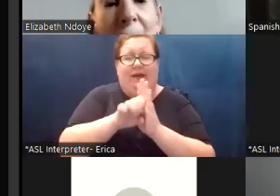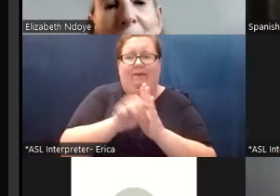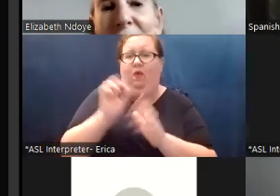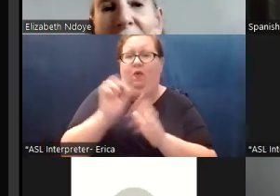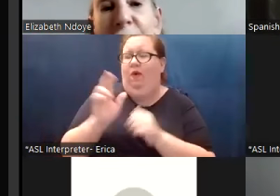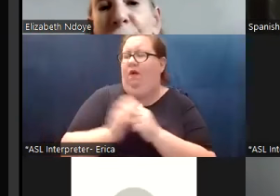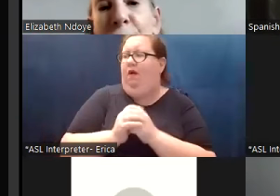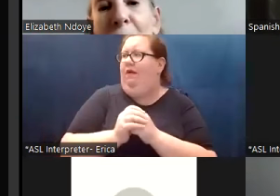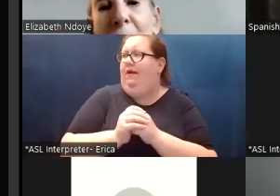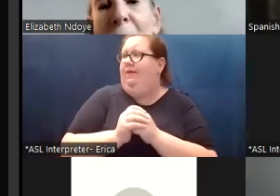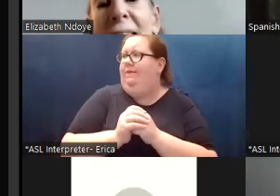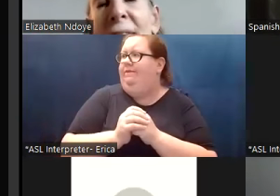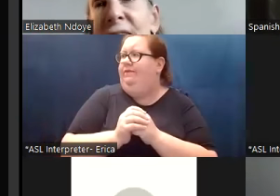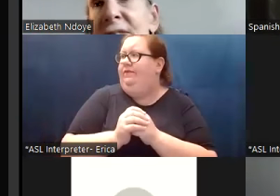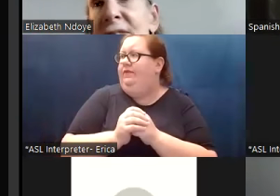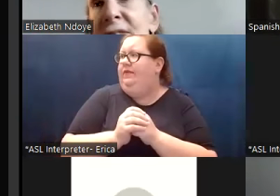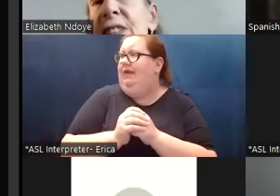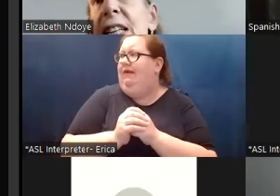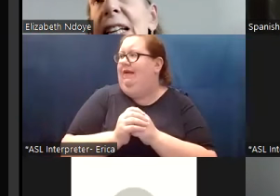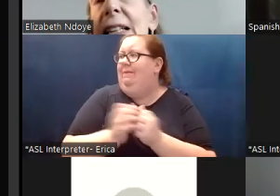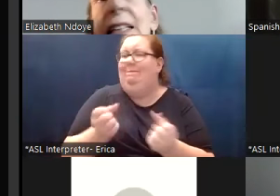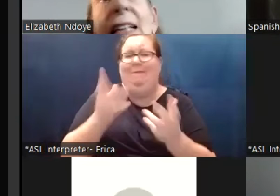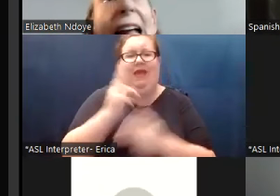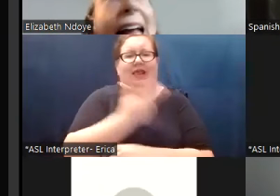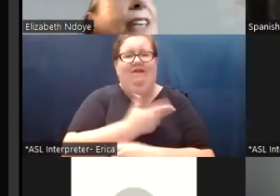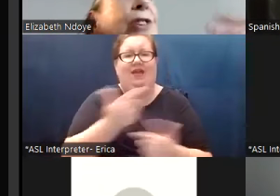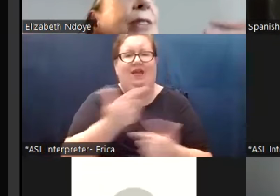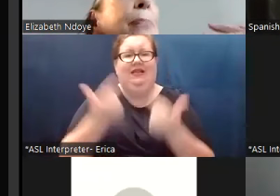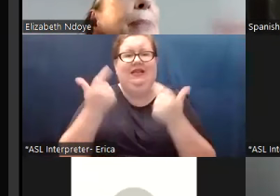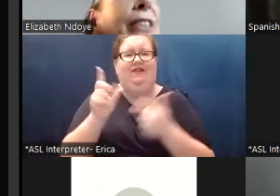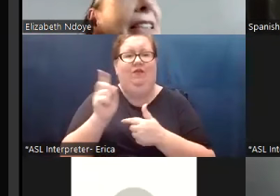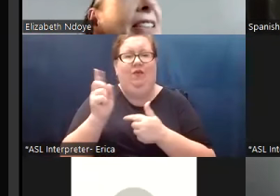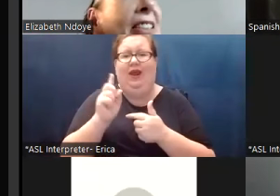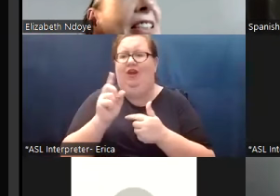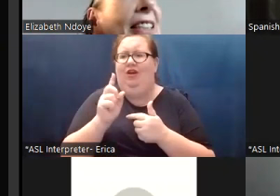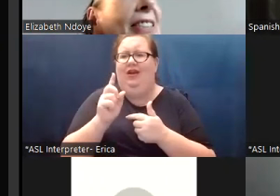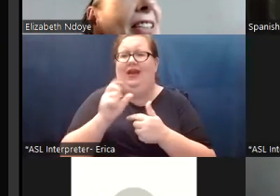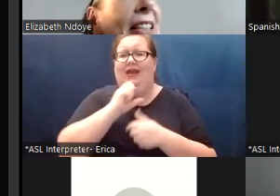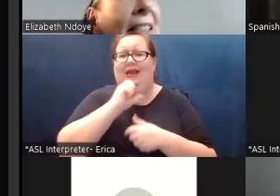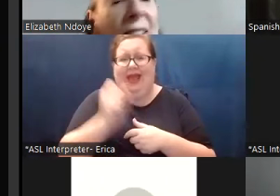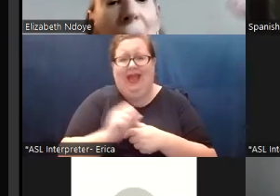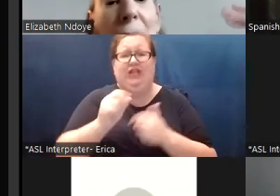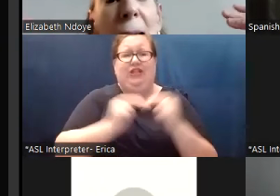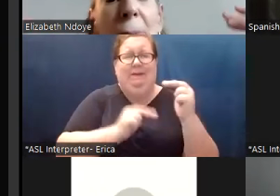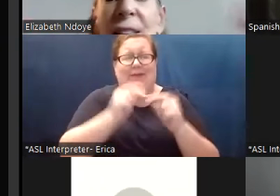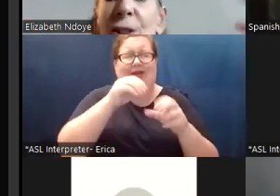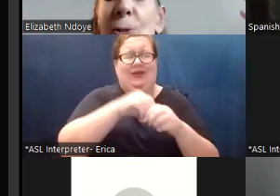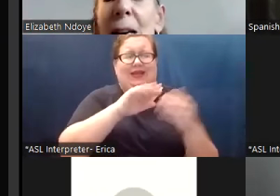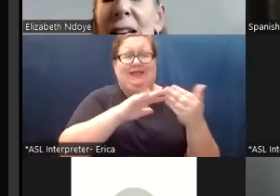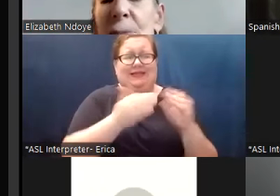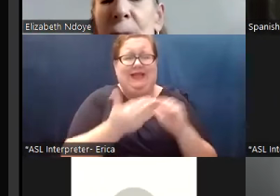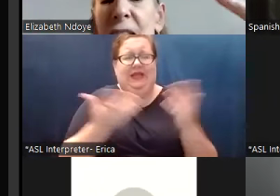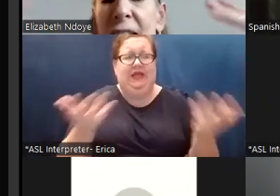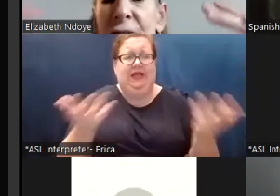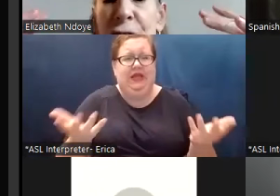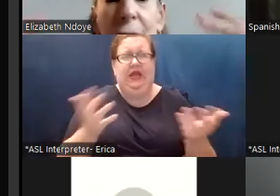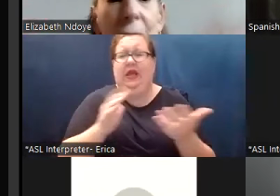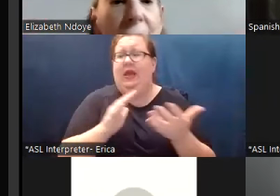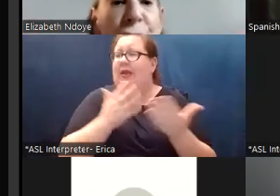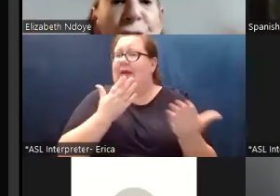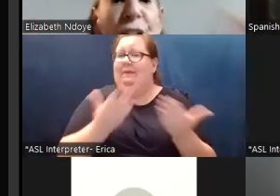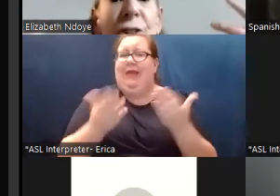ways, many of us live in aging buildings in these cities. Maybe there are ways we could